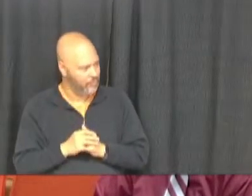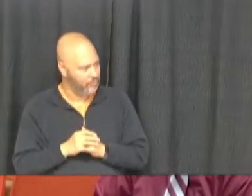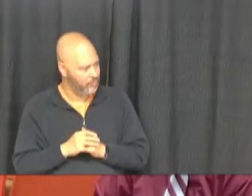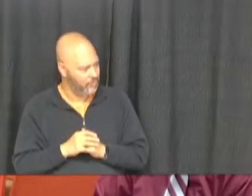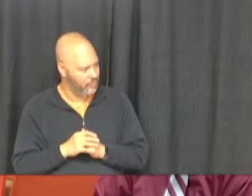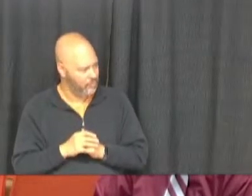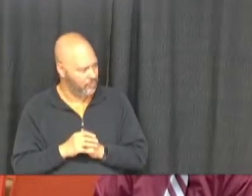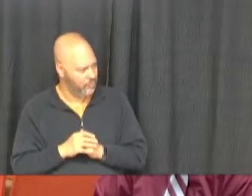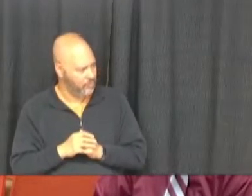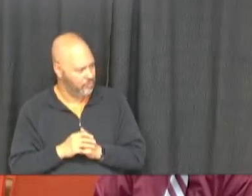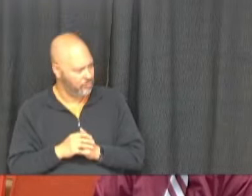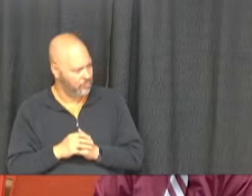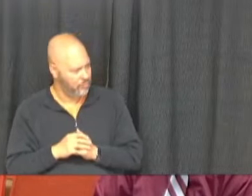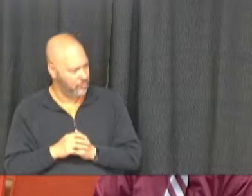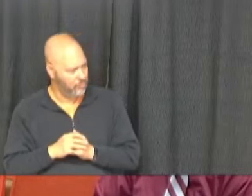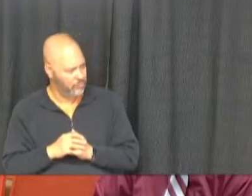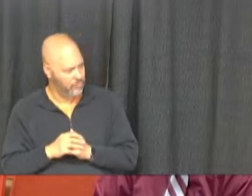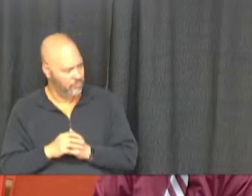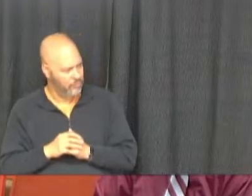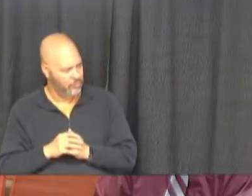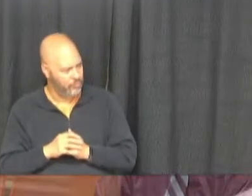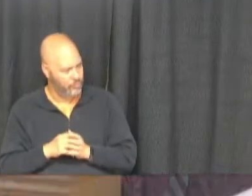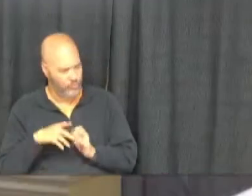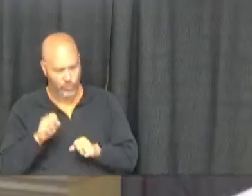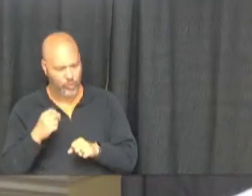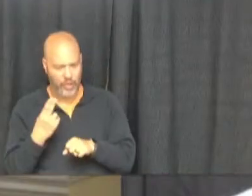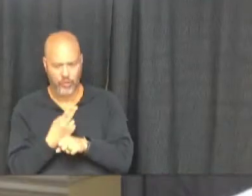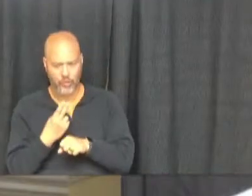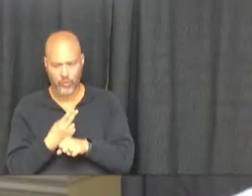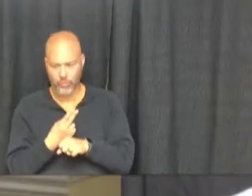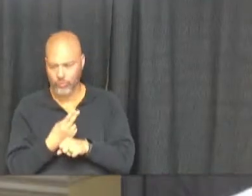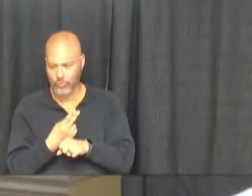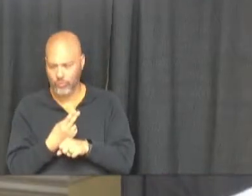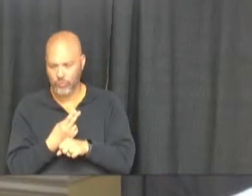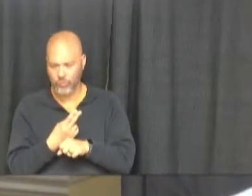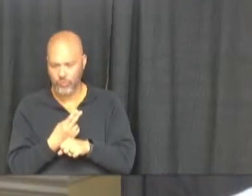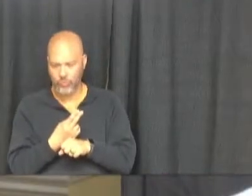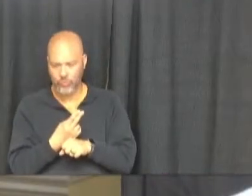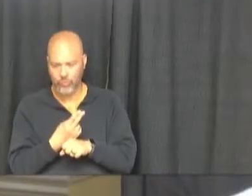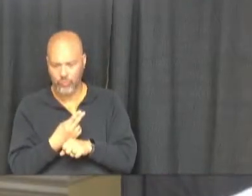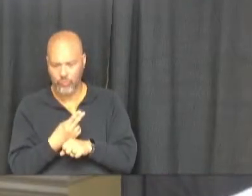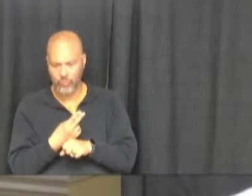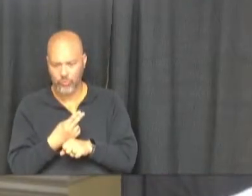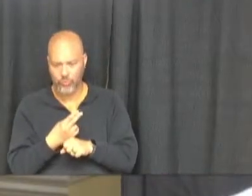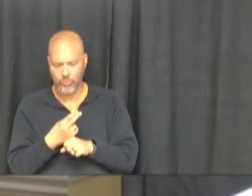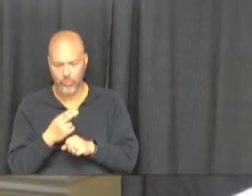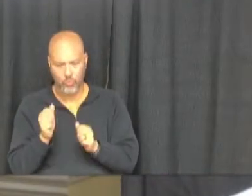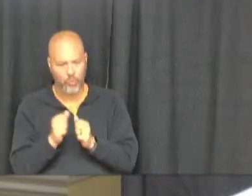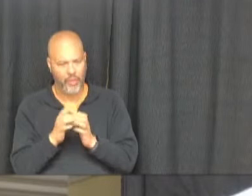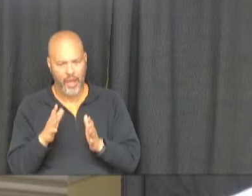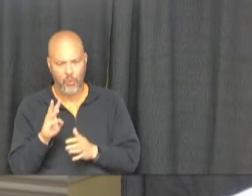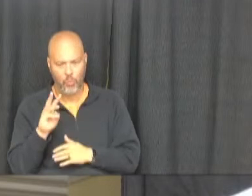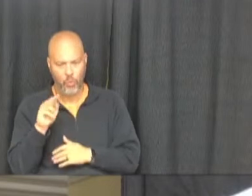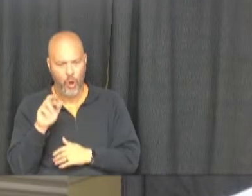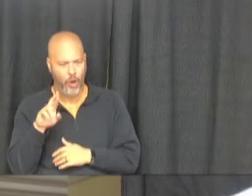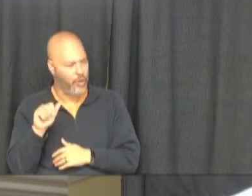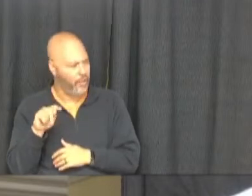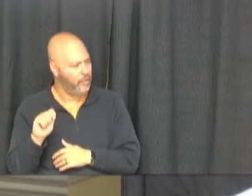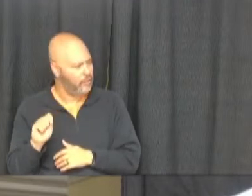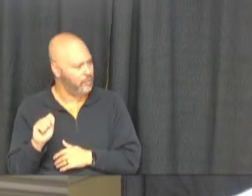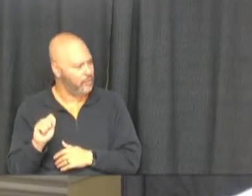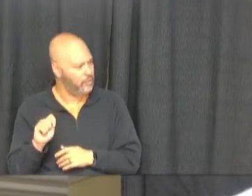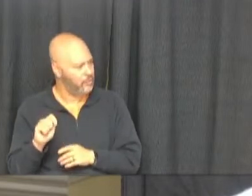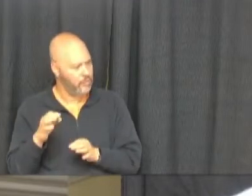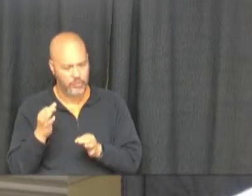need a warrant to look at this information. You'll be able to use this warrant without a warrant. Yeah, that's right. Just